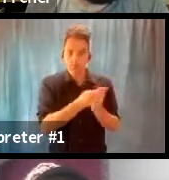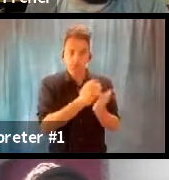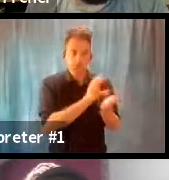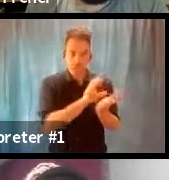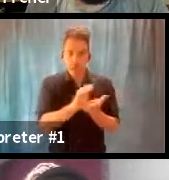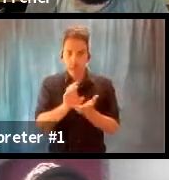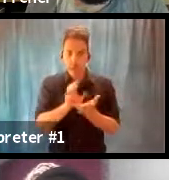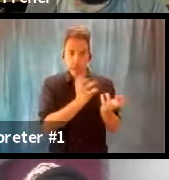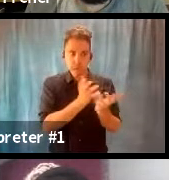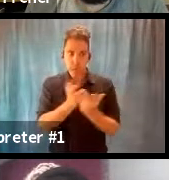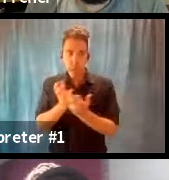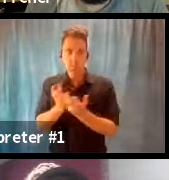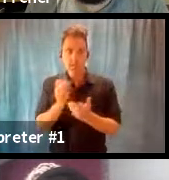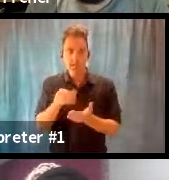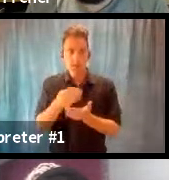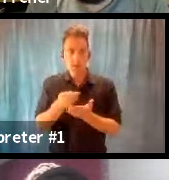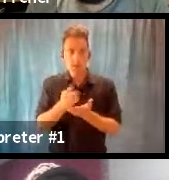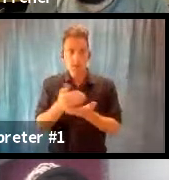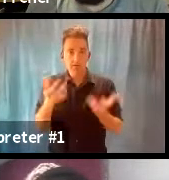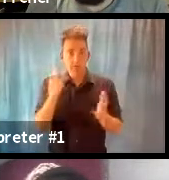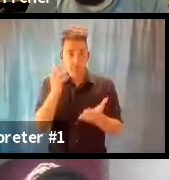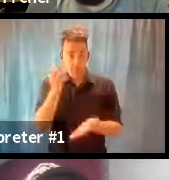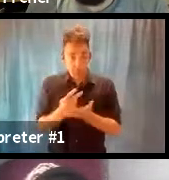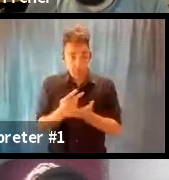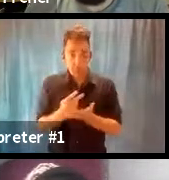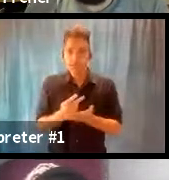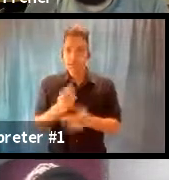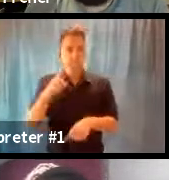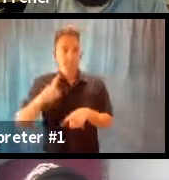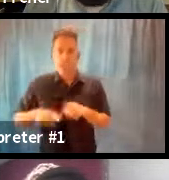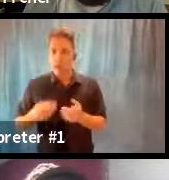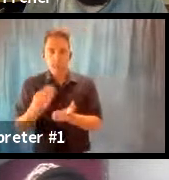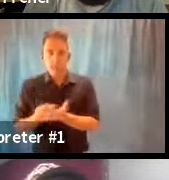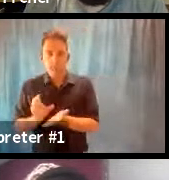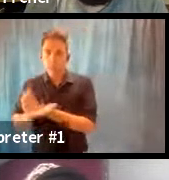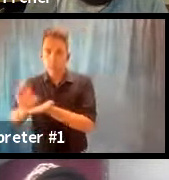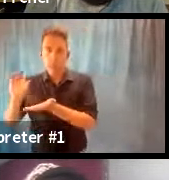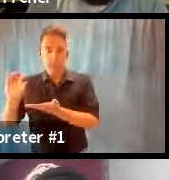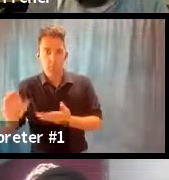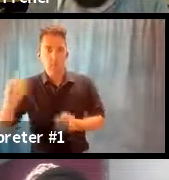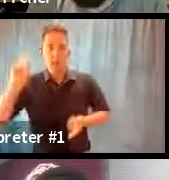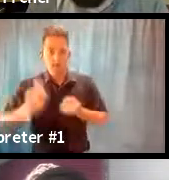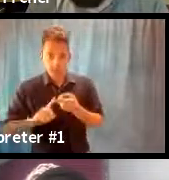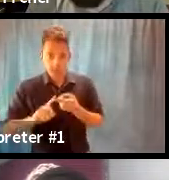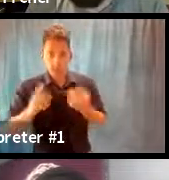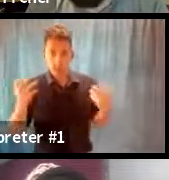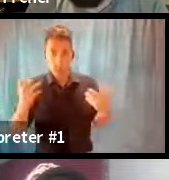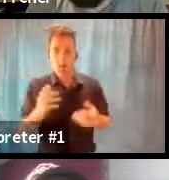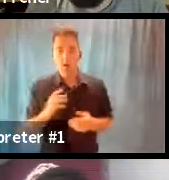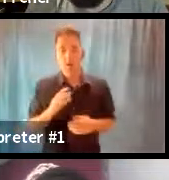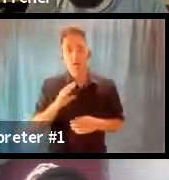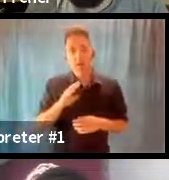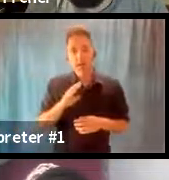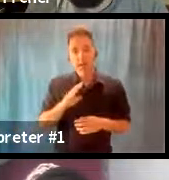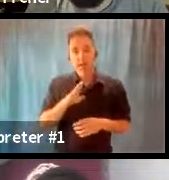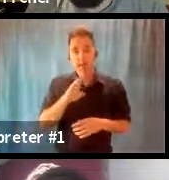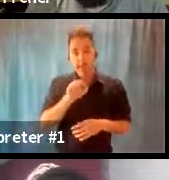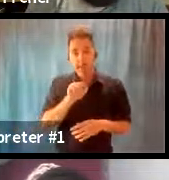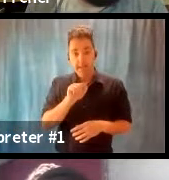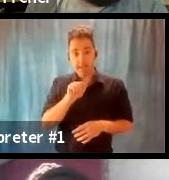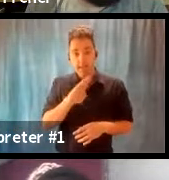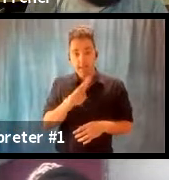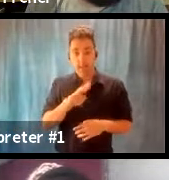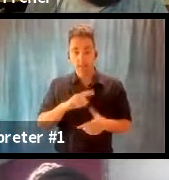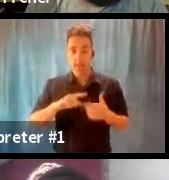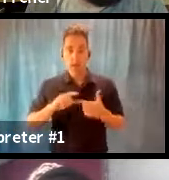can't spend money until both the E&A and the Board of Aldermen have approved the use, and I look forward to working with my fellow